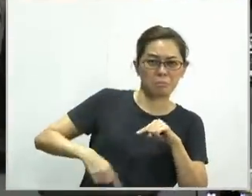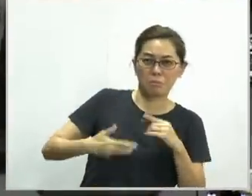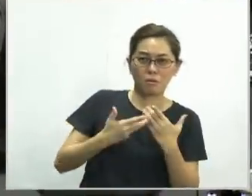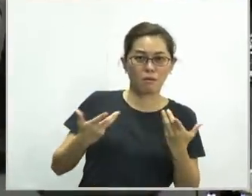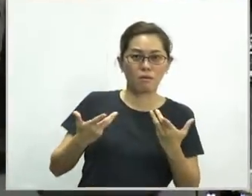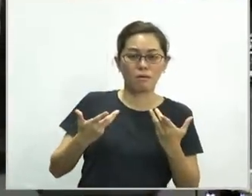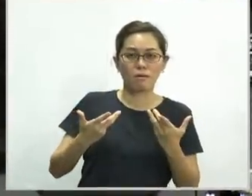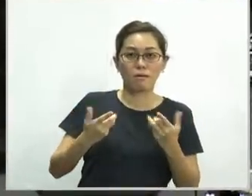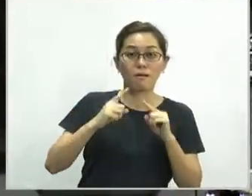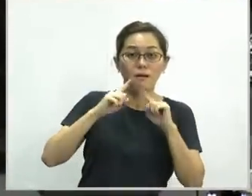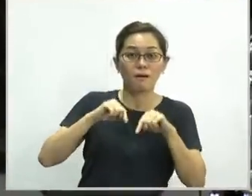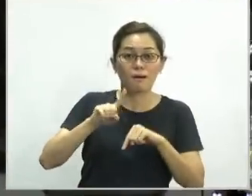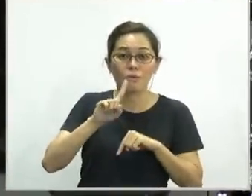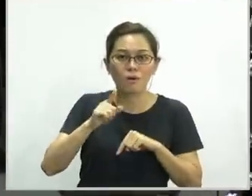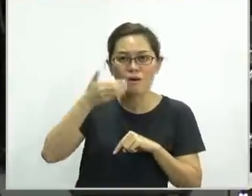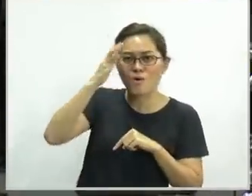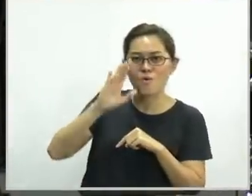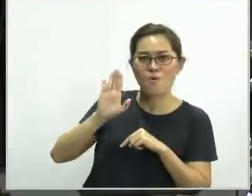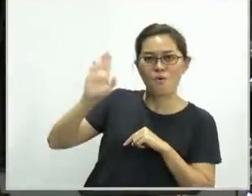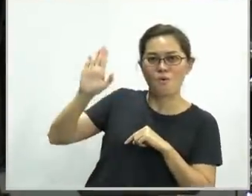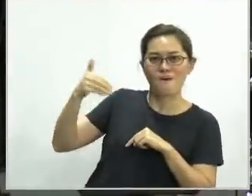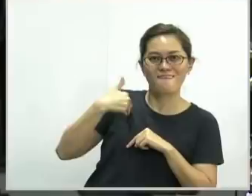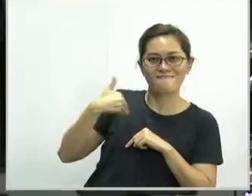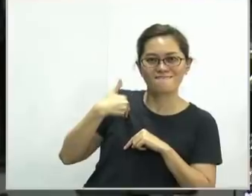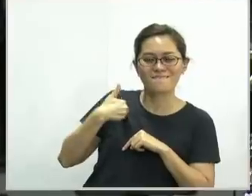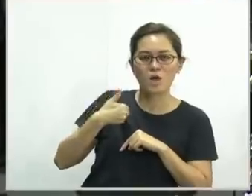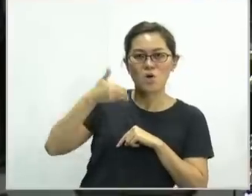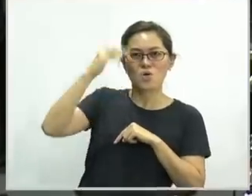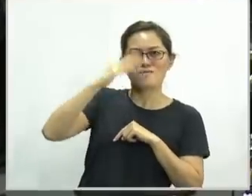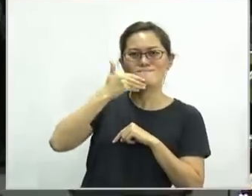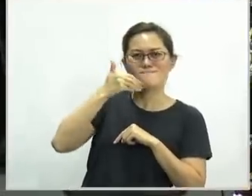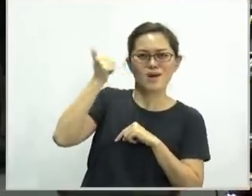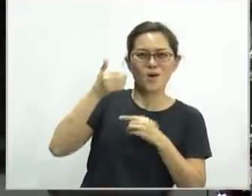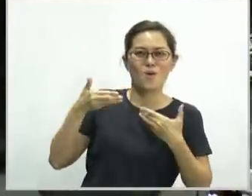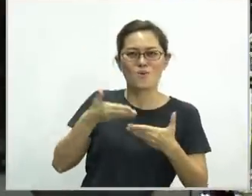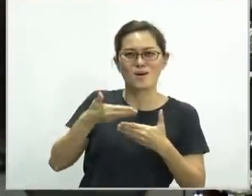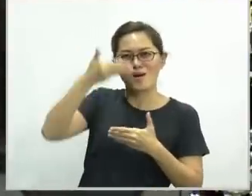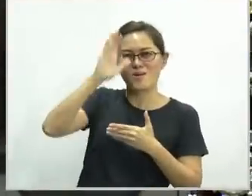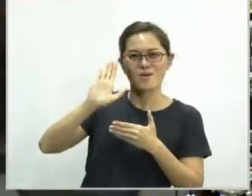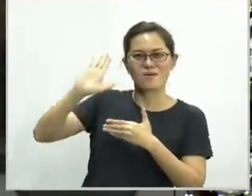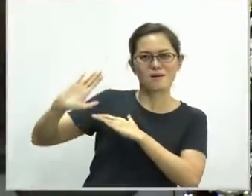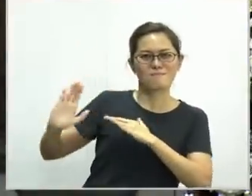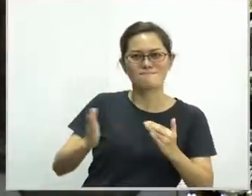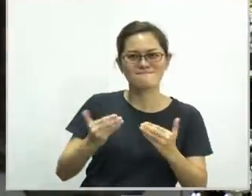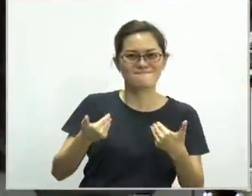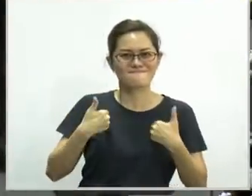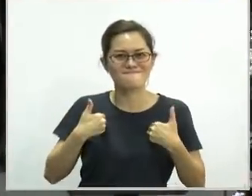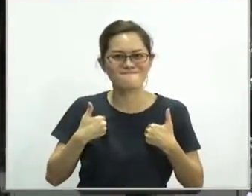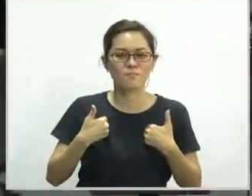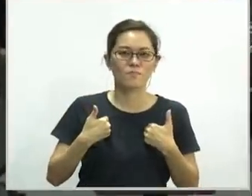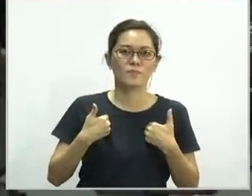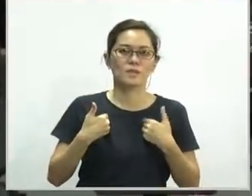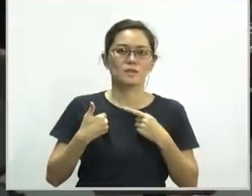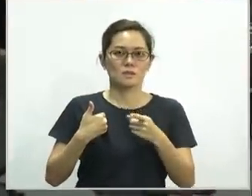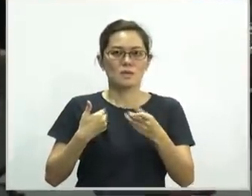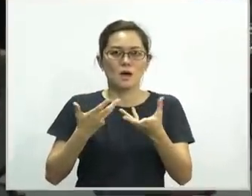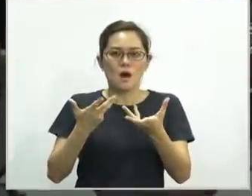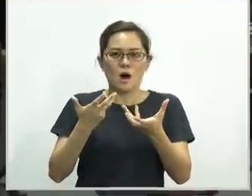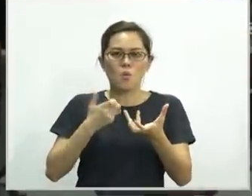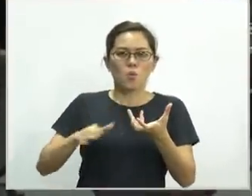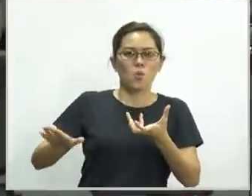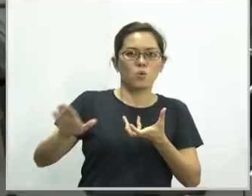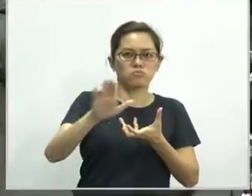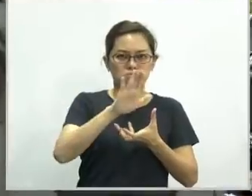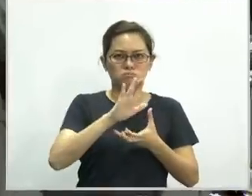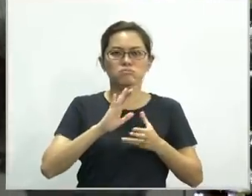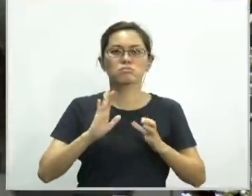has the answer. God has a better way. God has the truest plan. And this is the posture I want you to have. If you